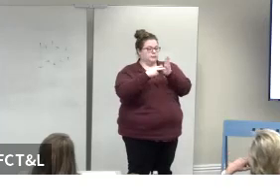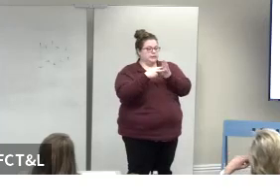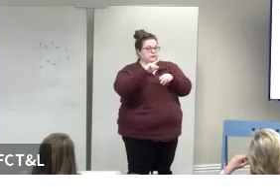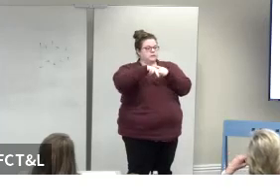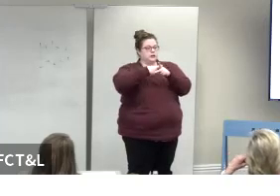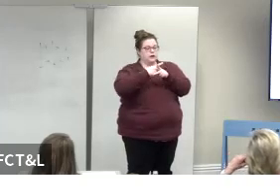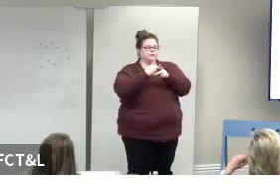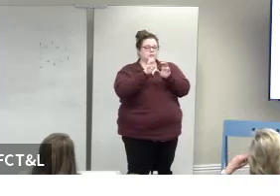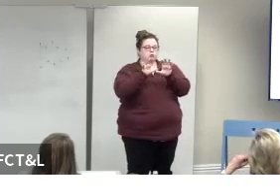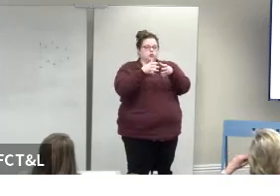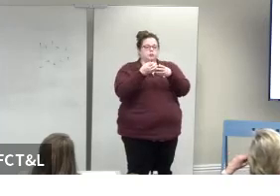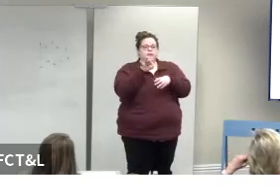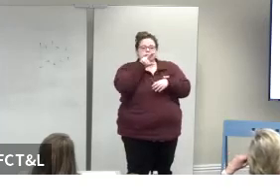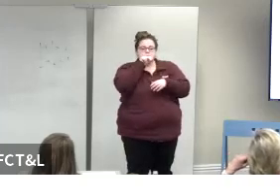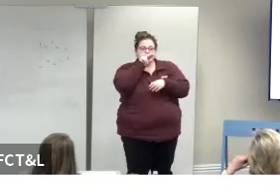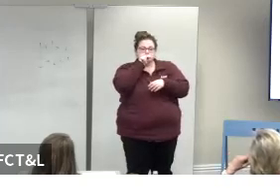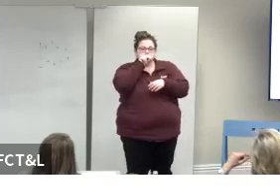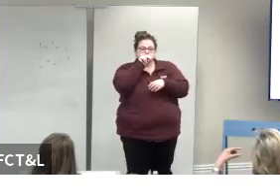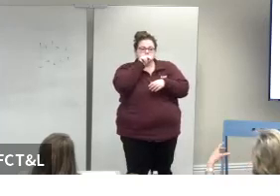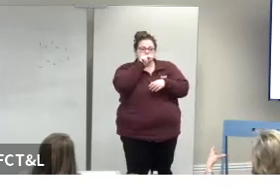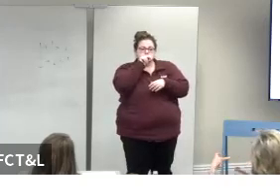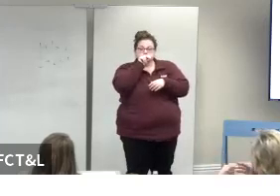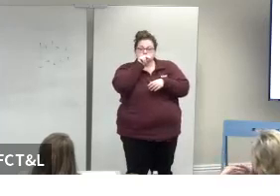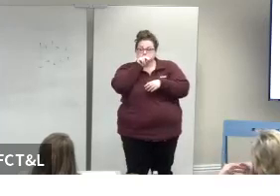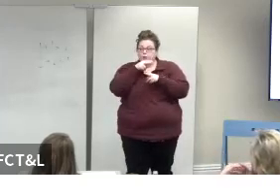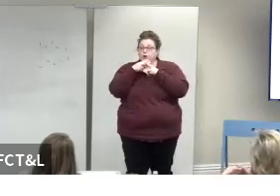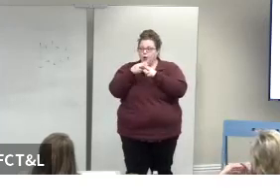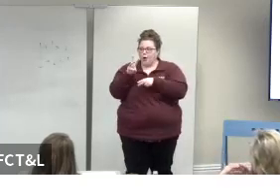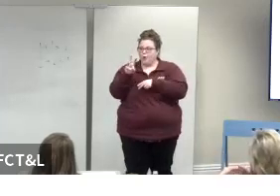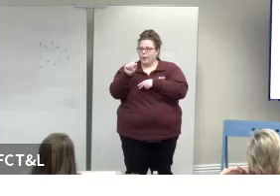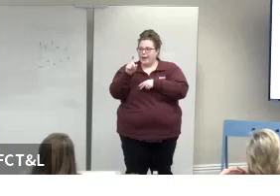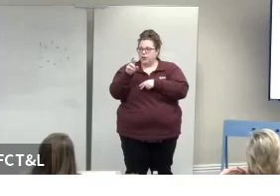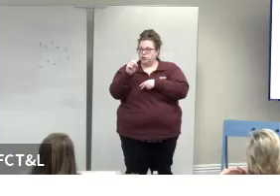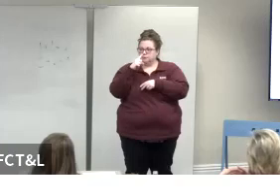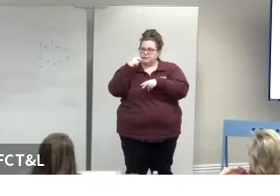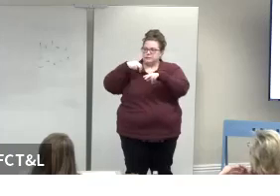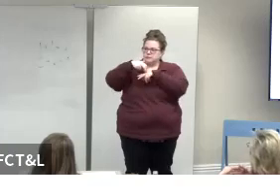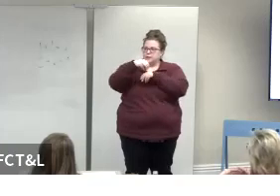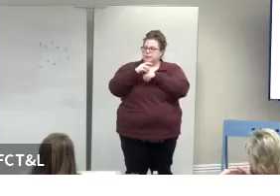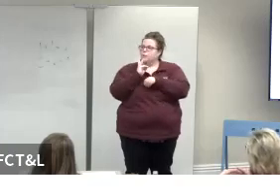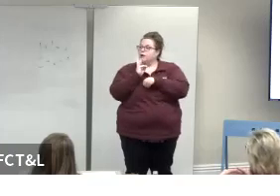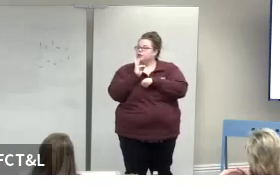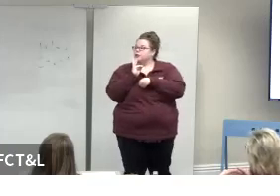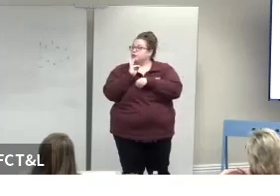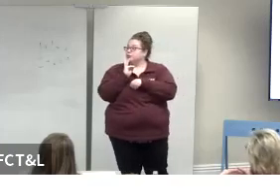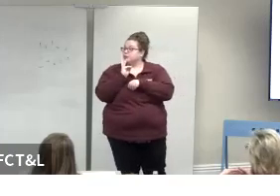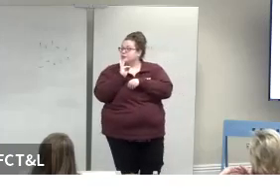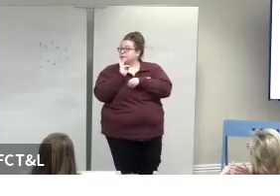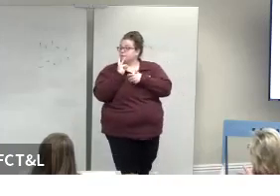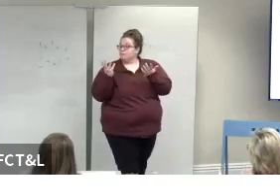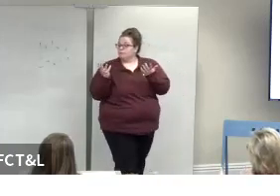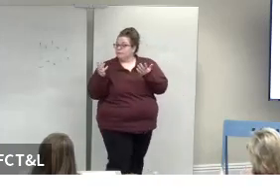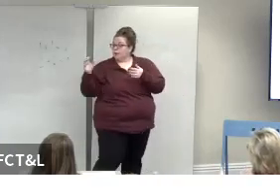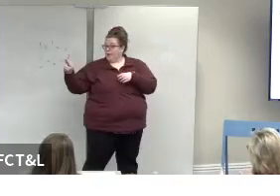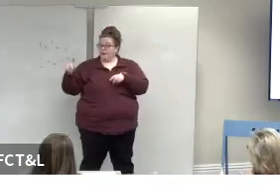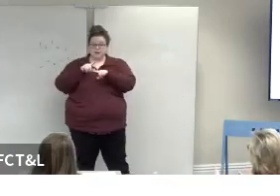about waiters, which talked about a type of group, a group of ducks. They were called waders because they were in